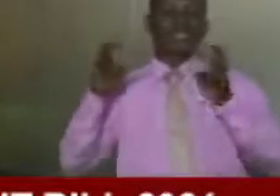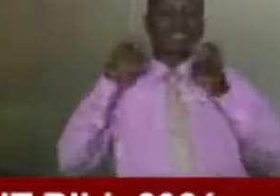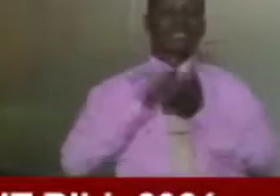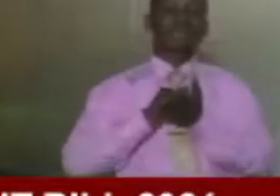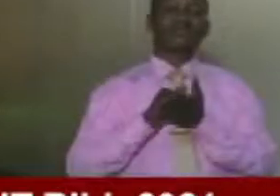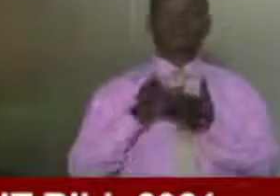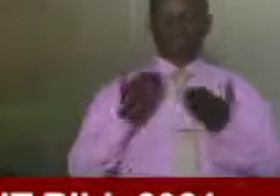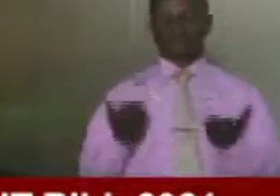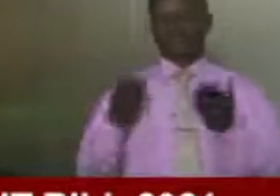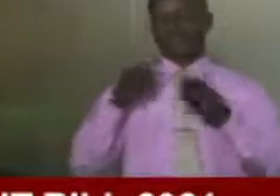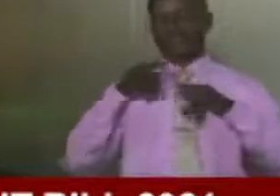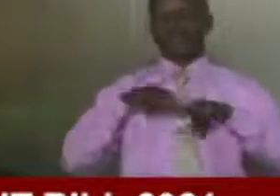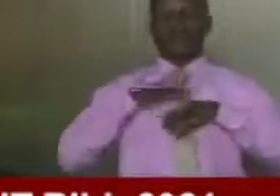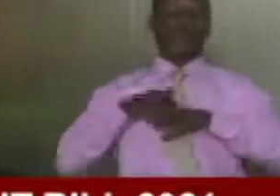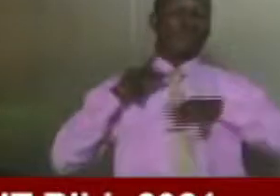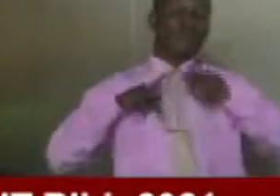who are